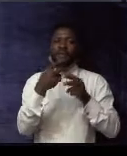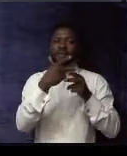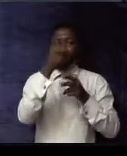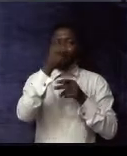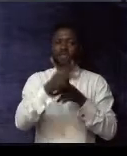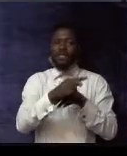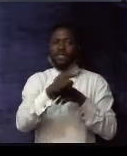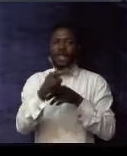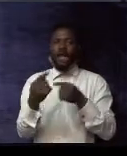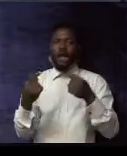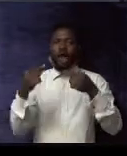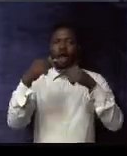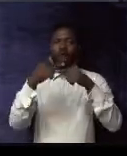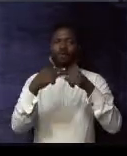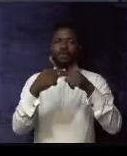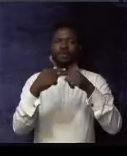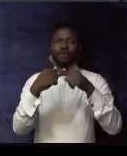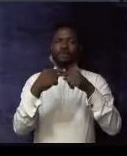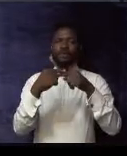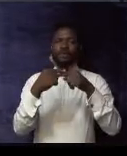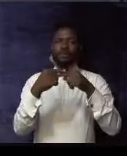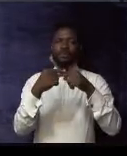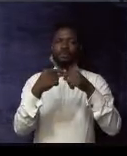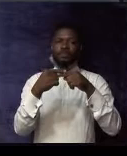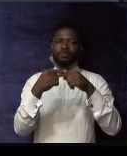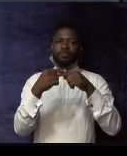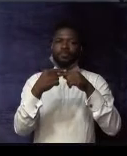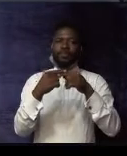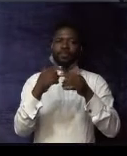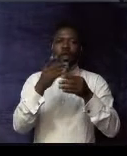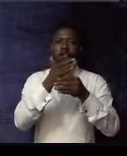corresponding and vertically opposite.